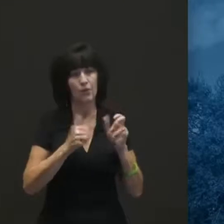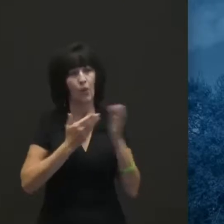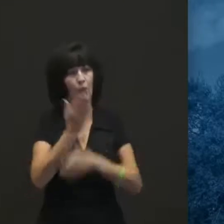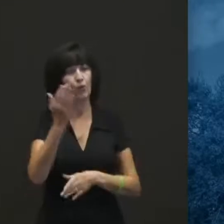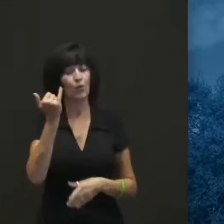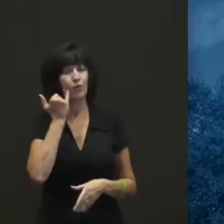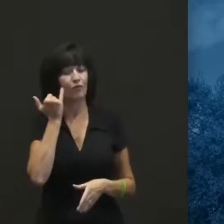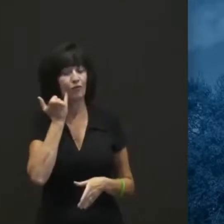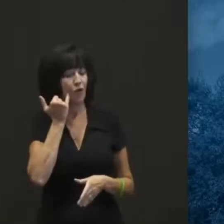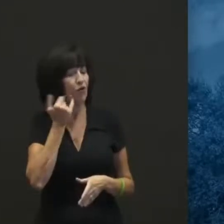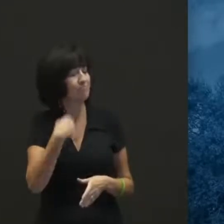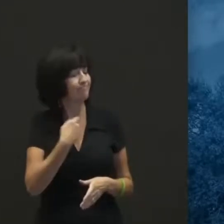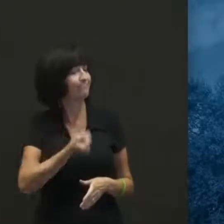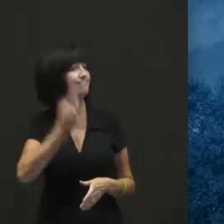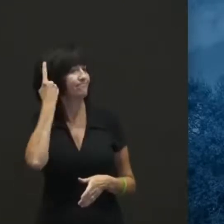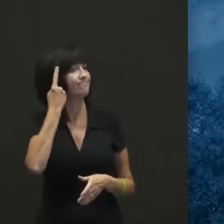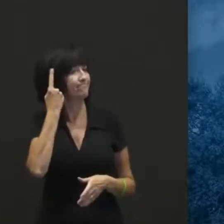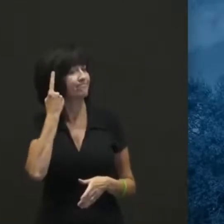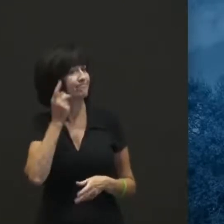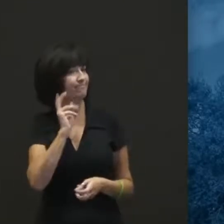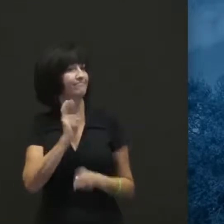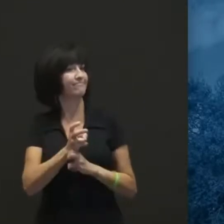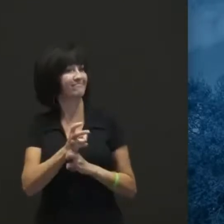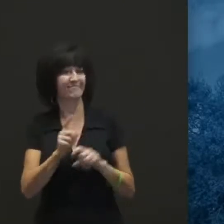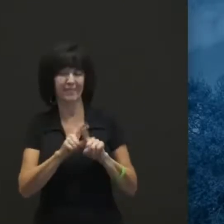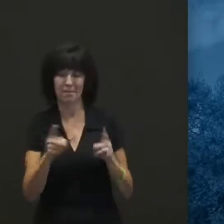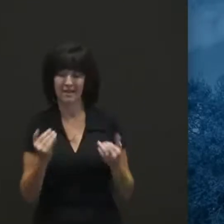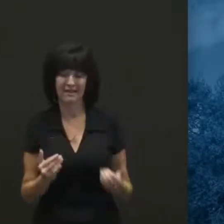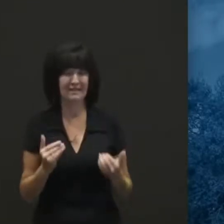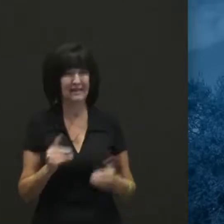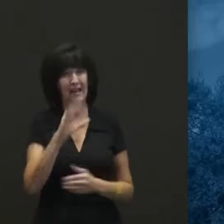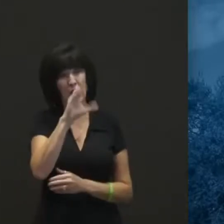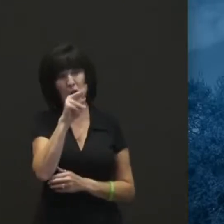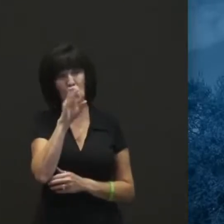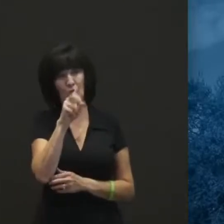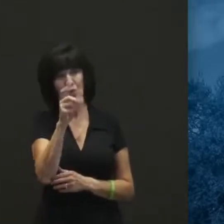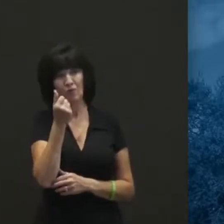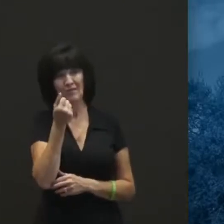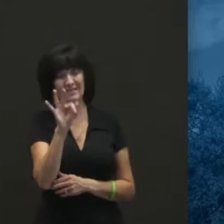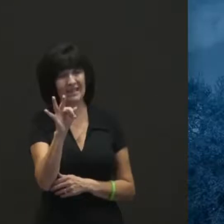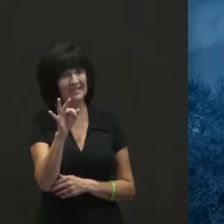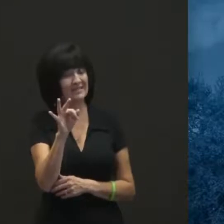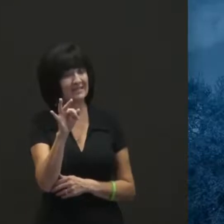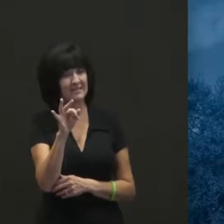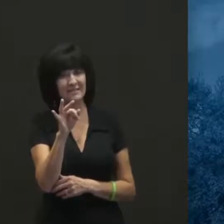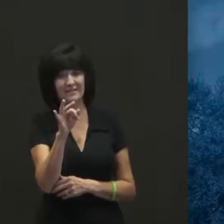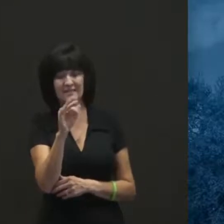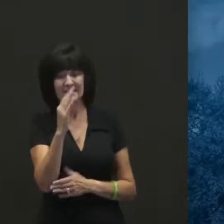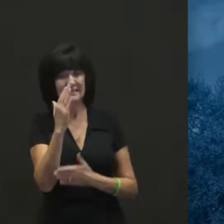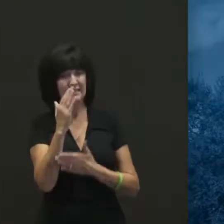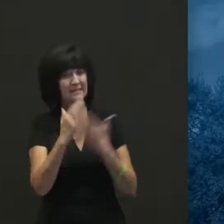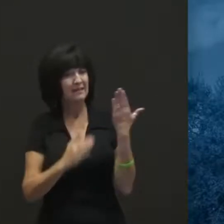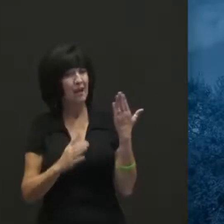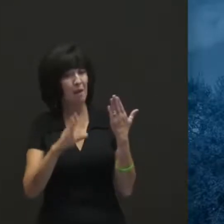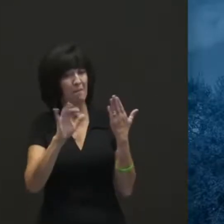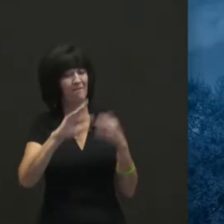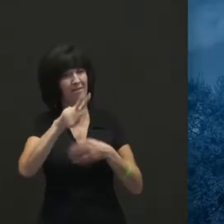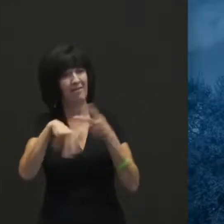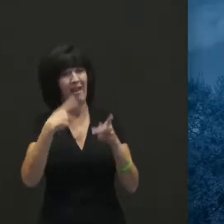but we're in a period of COVID-19, and it's just those kinds of gatherings